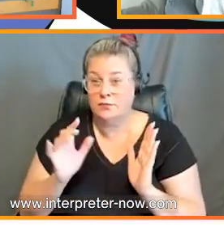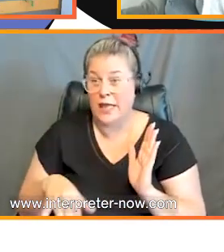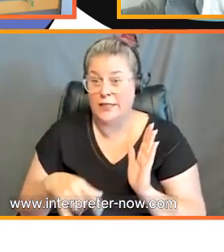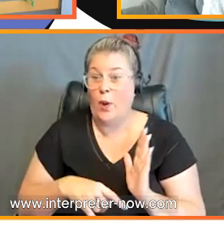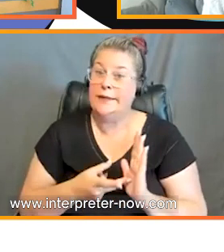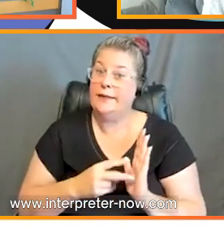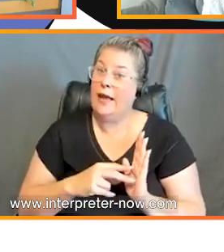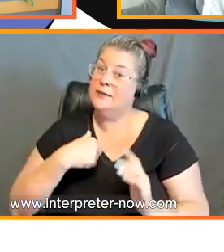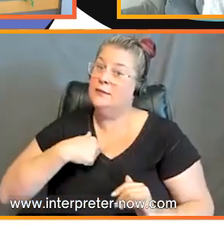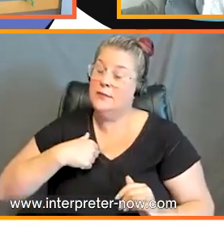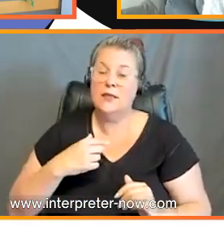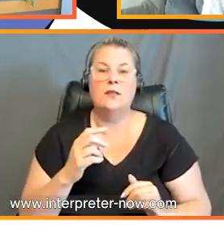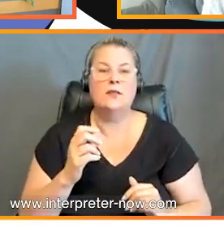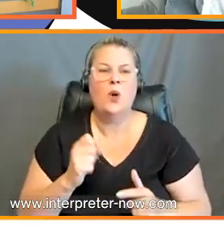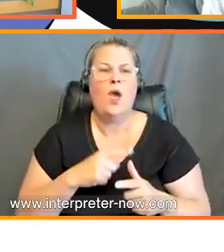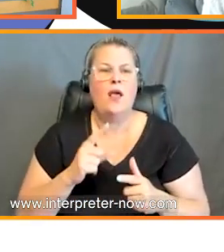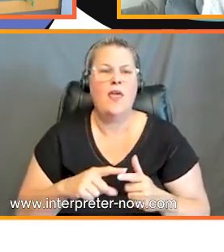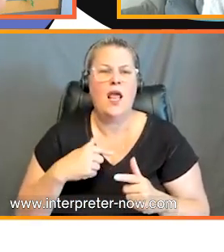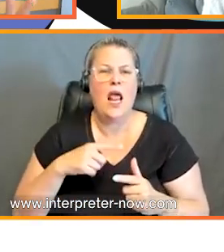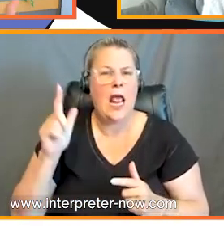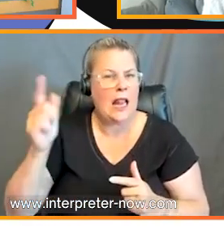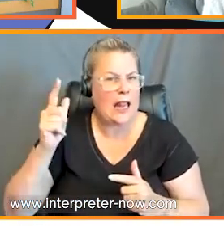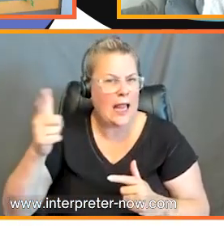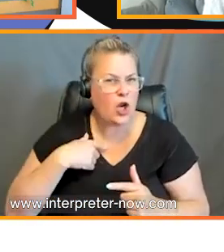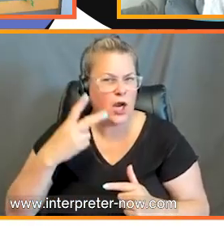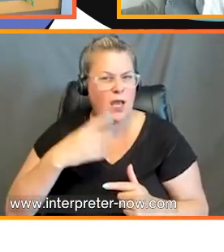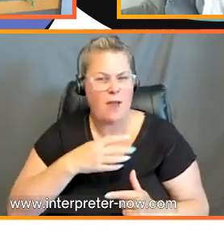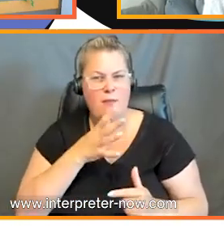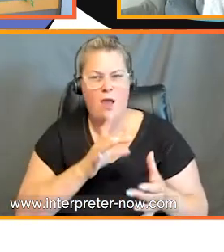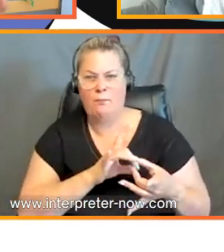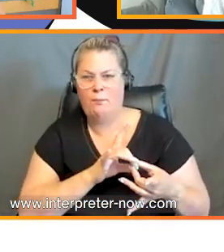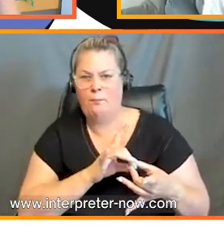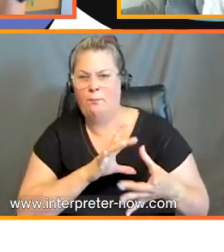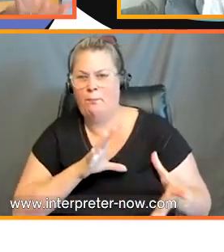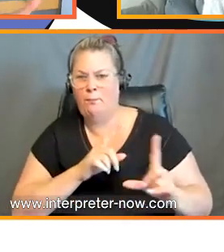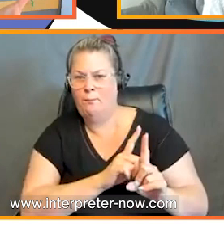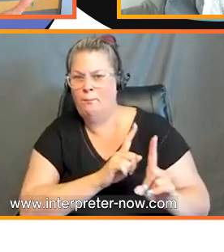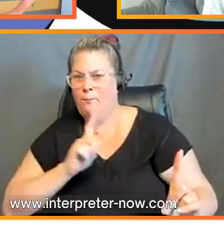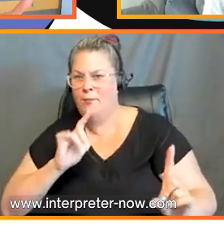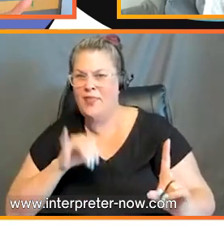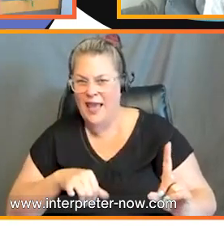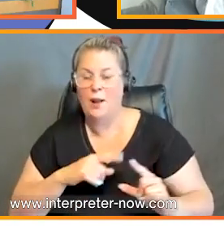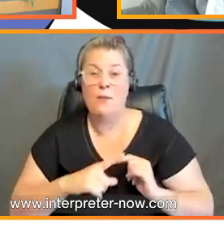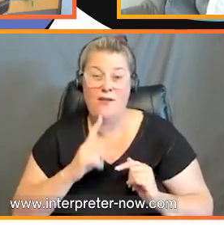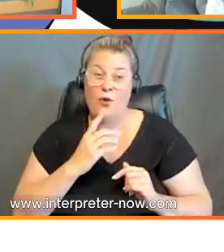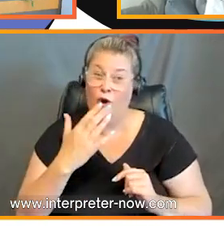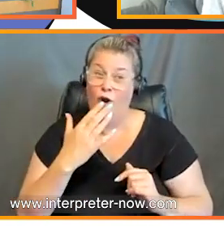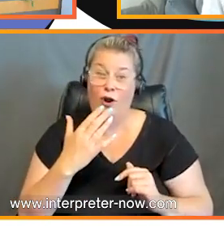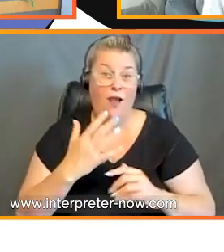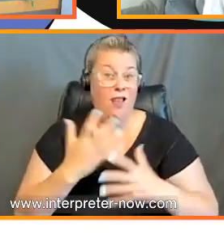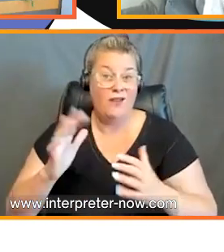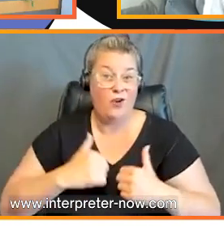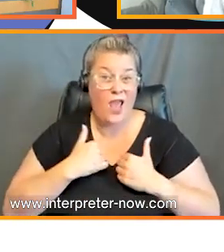saw my mom kind of come away from that. But for a good portion of her life, she was defined by somebody else. And